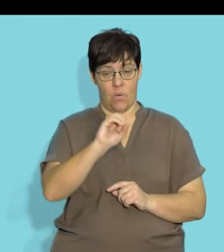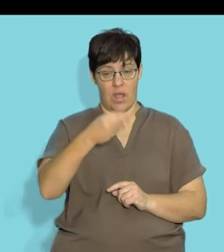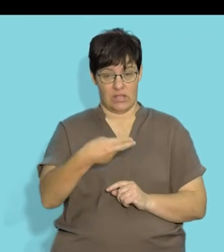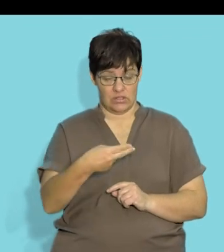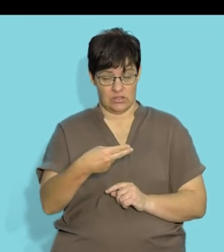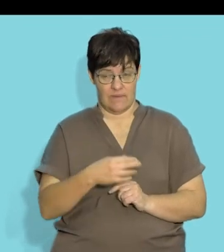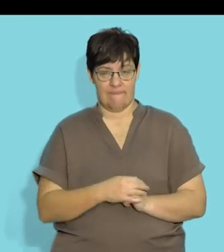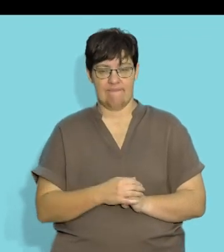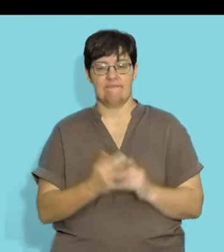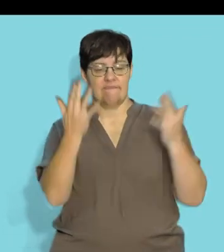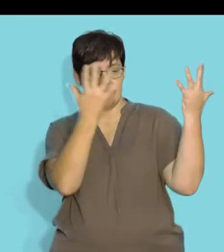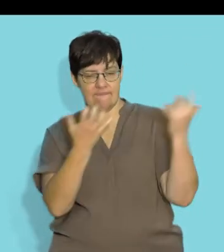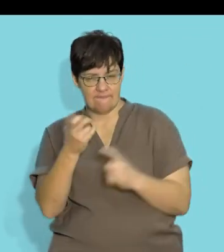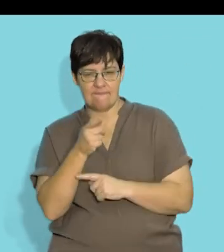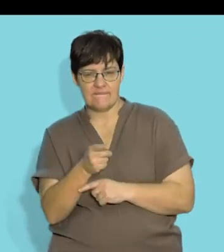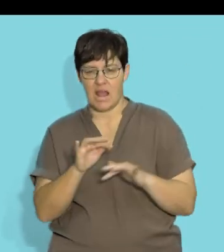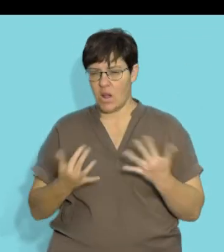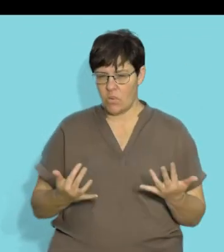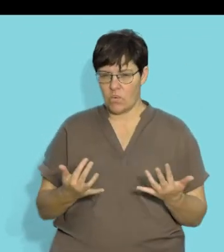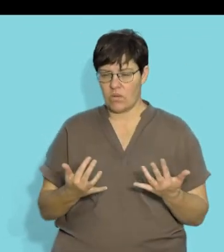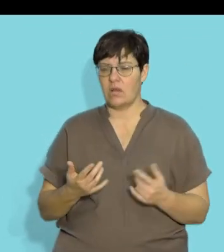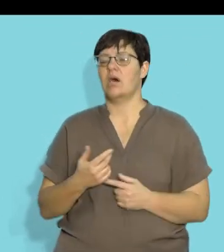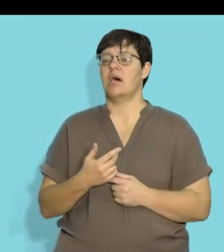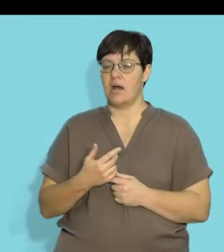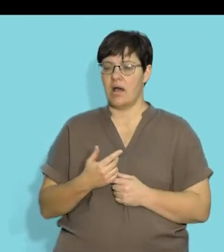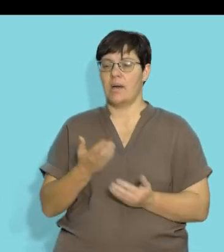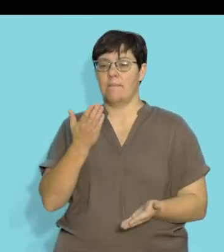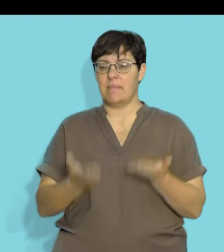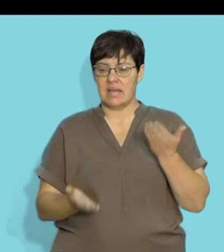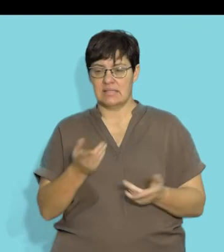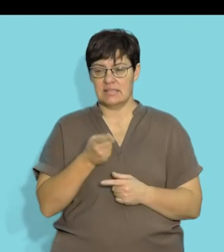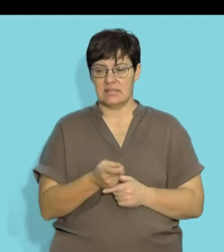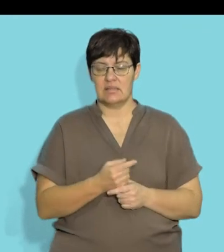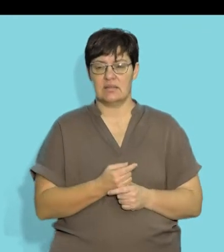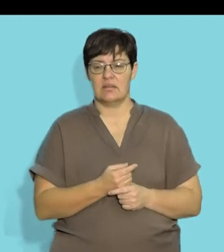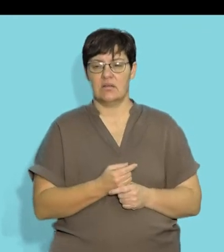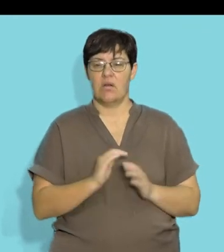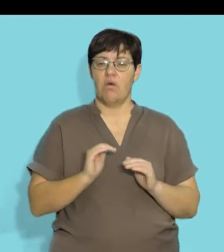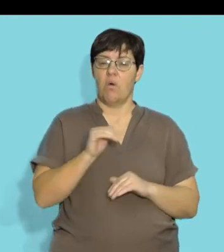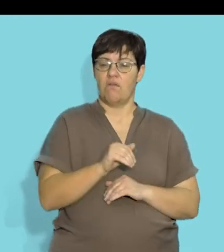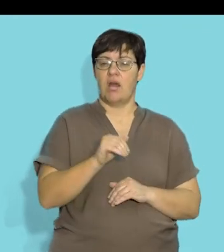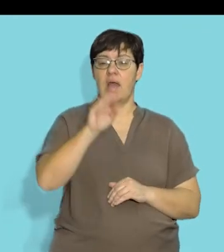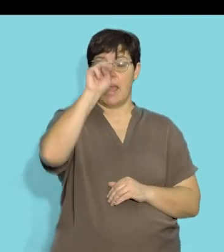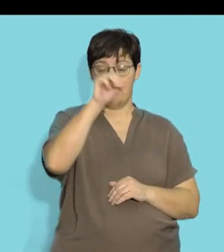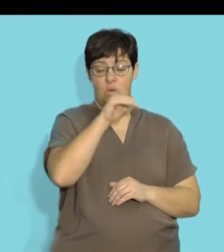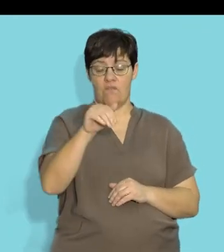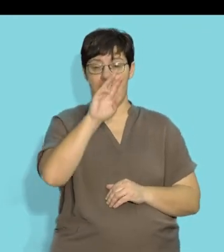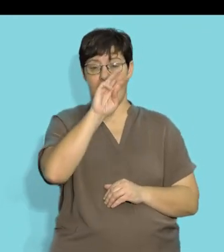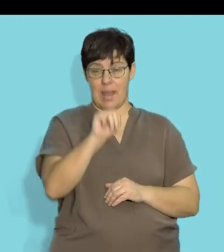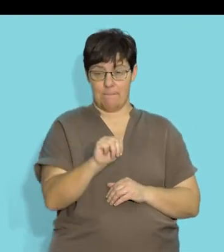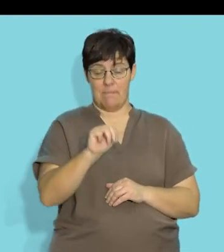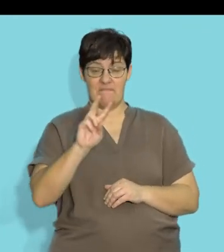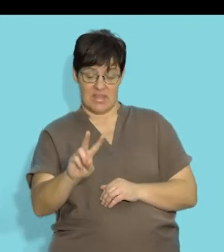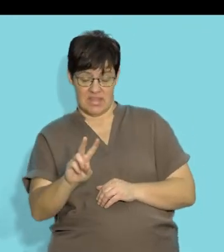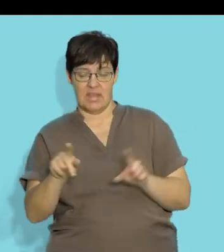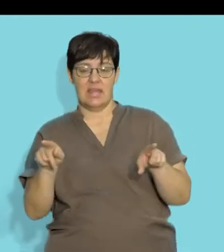concentration of sodium hydroxide, we would calculate it by way of saying, okay, mass over molar mass times volume,